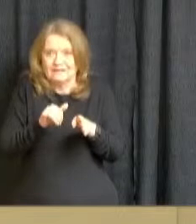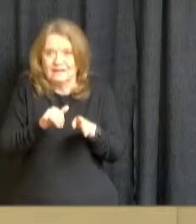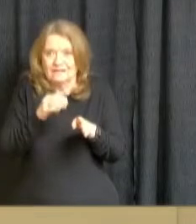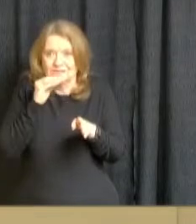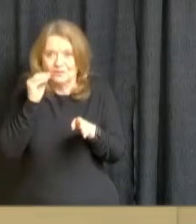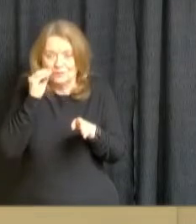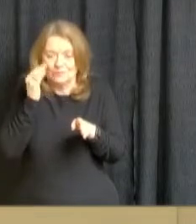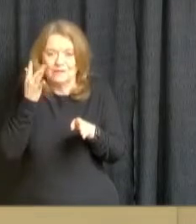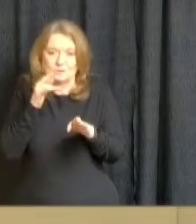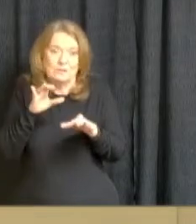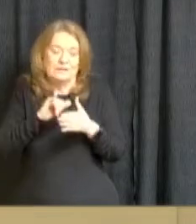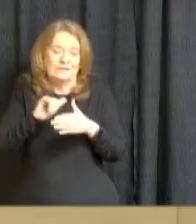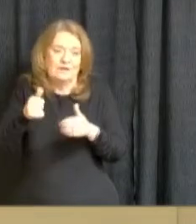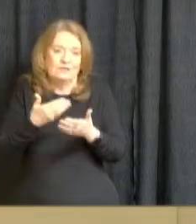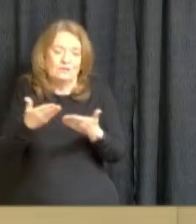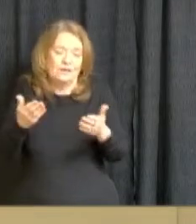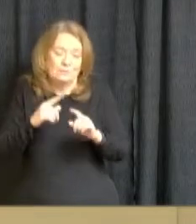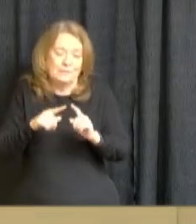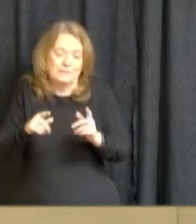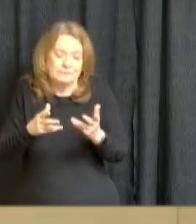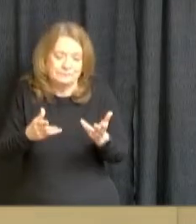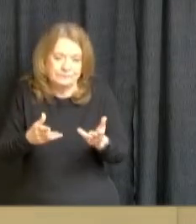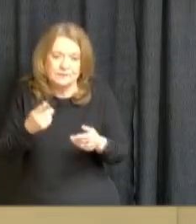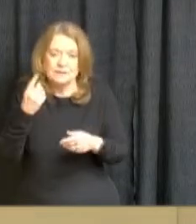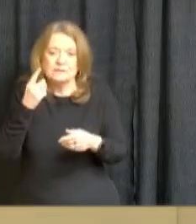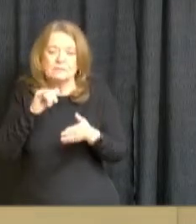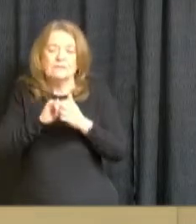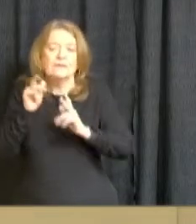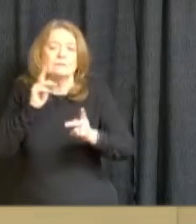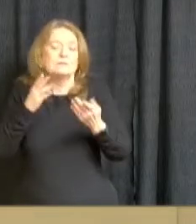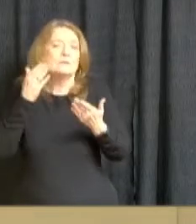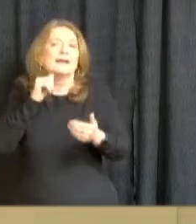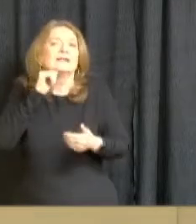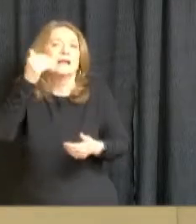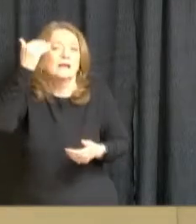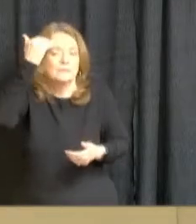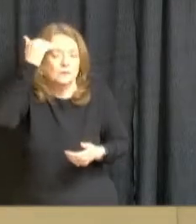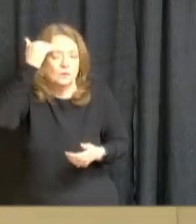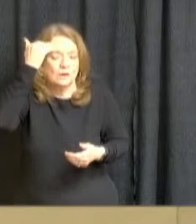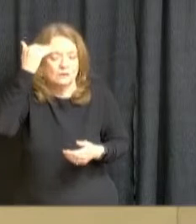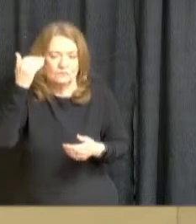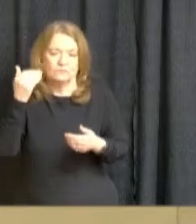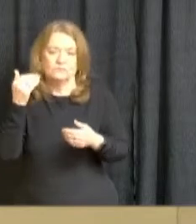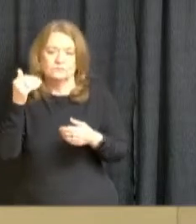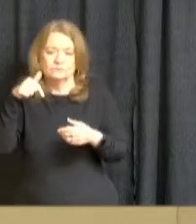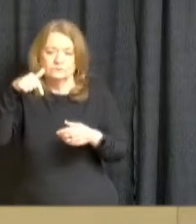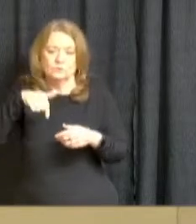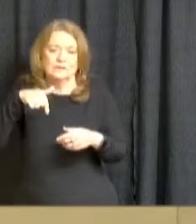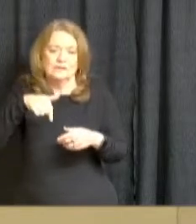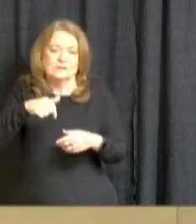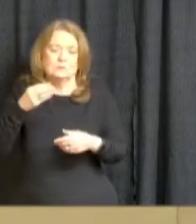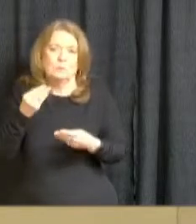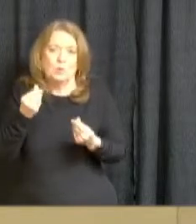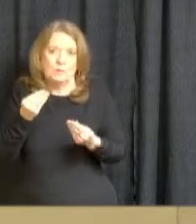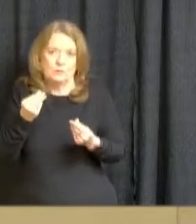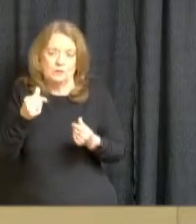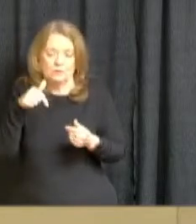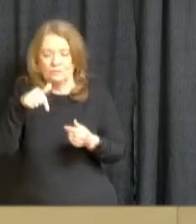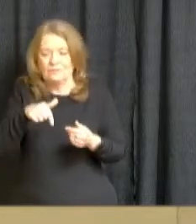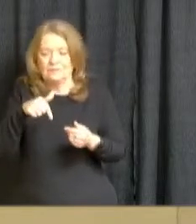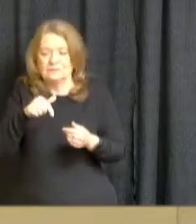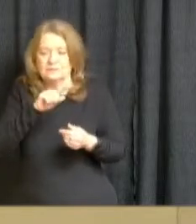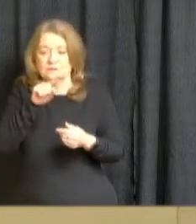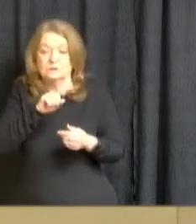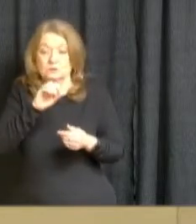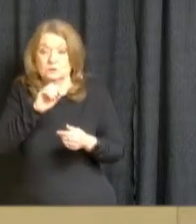why we did that other thing. But something that people might not be aware of when it comes to this property or this